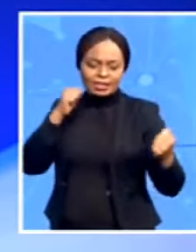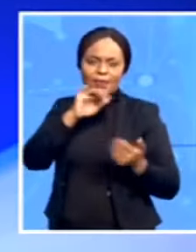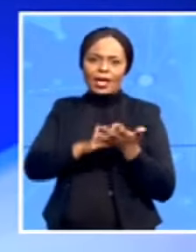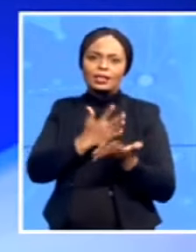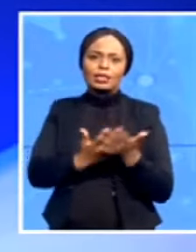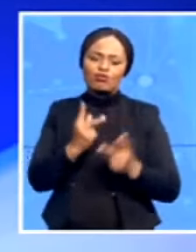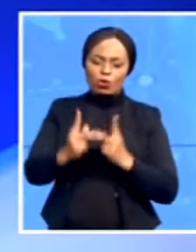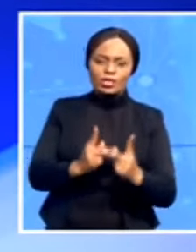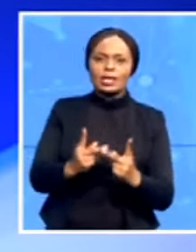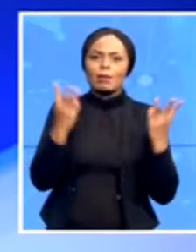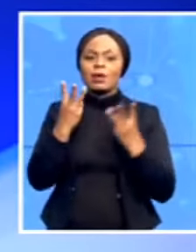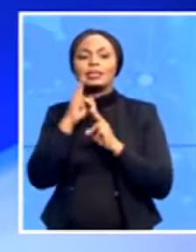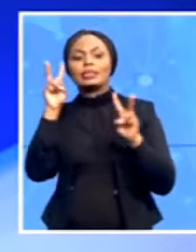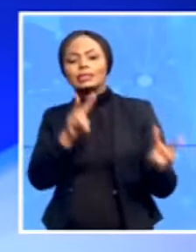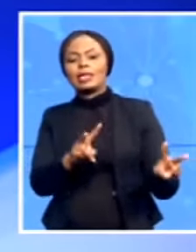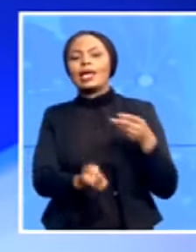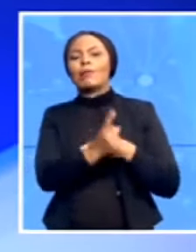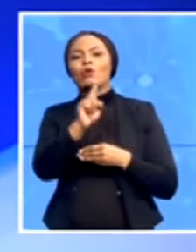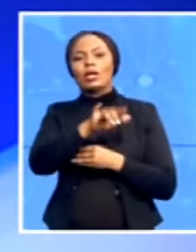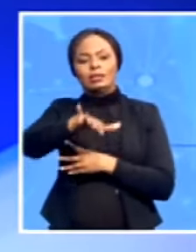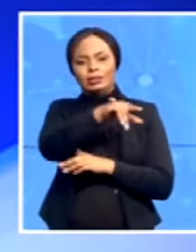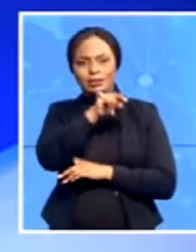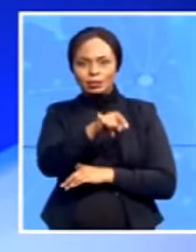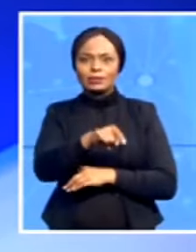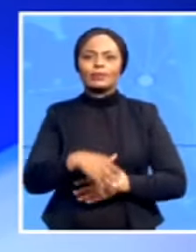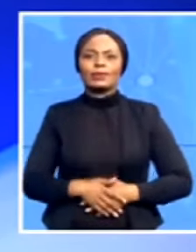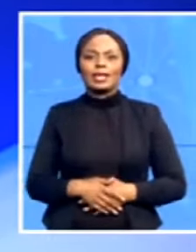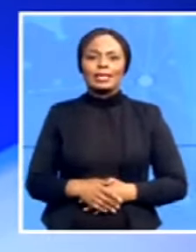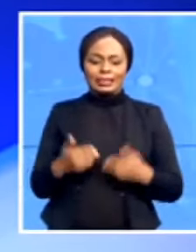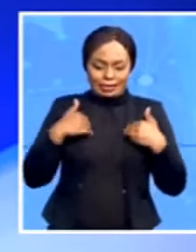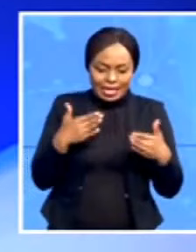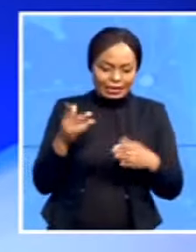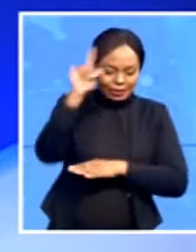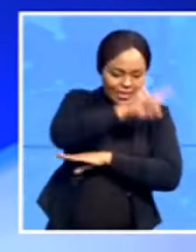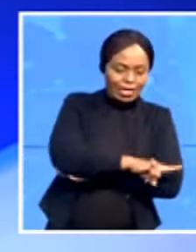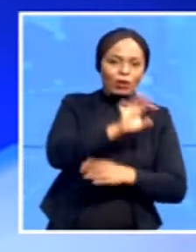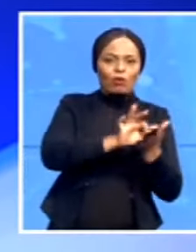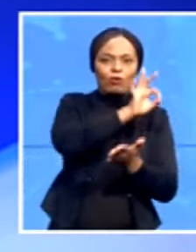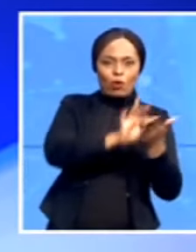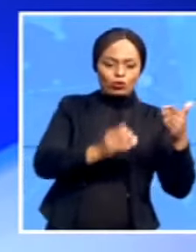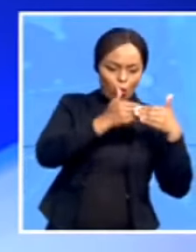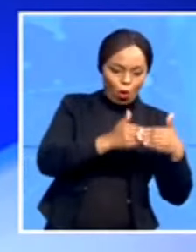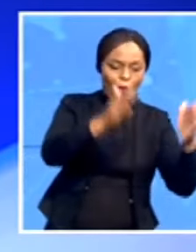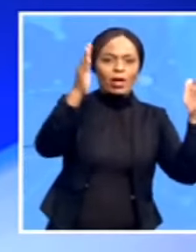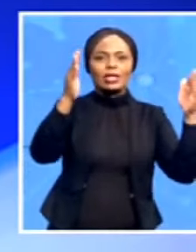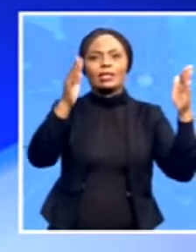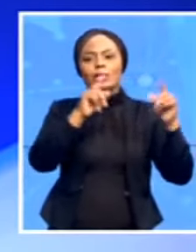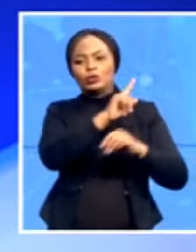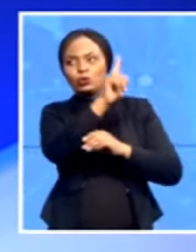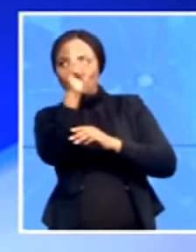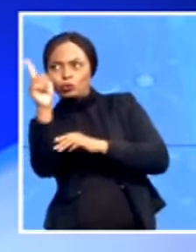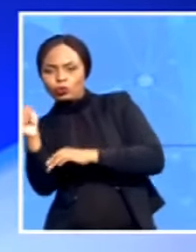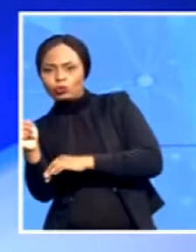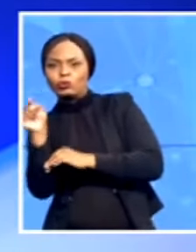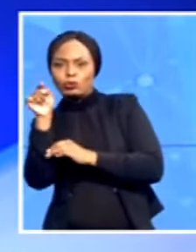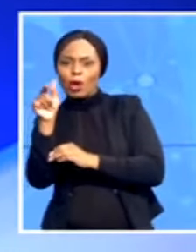happening from the time when the voting stations open until when the results are announced. And in addition